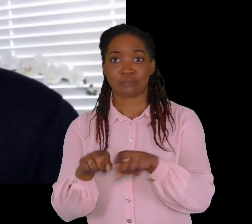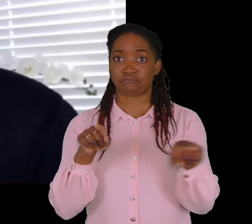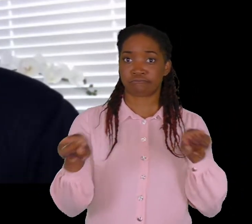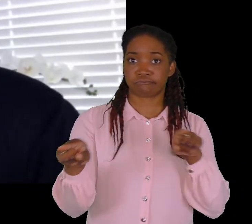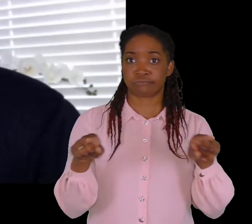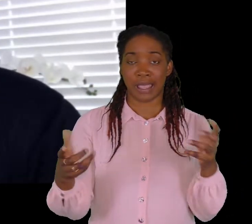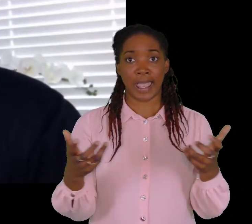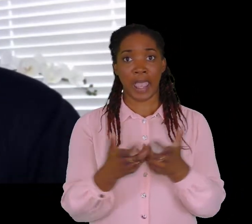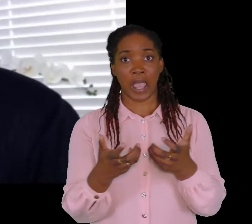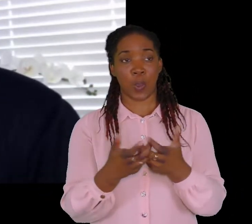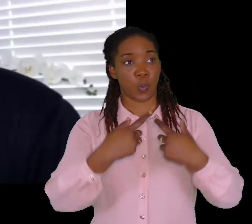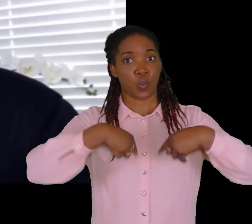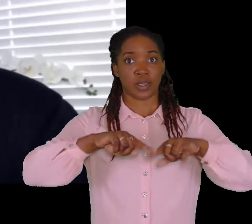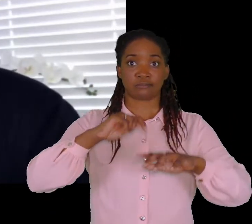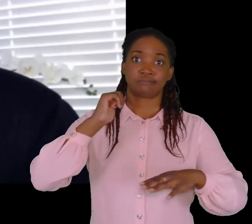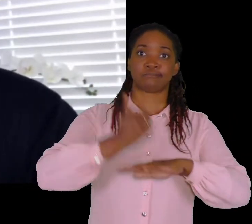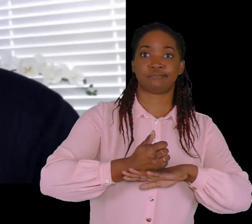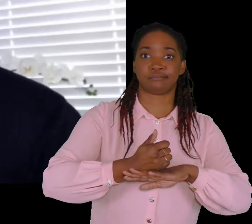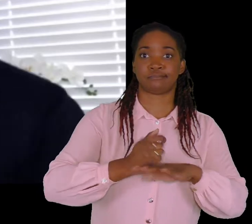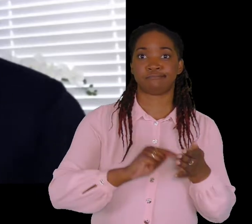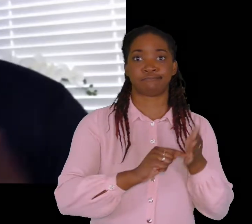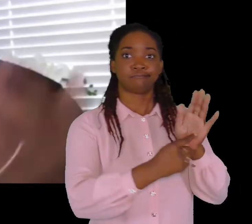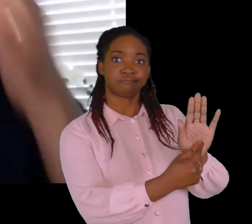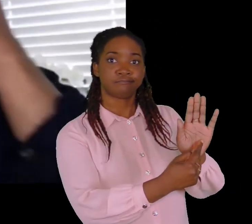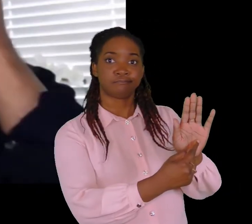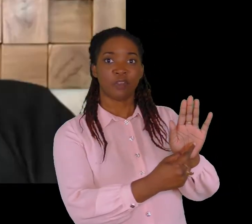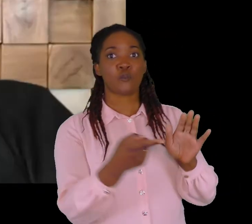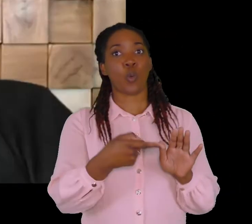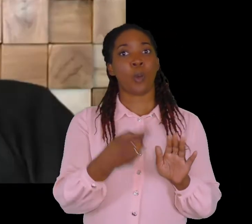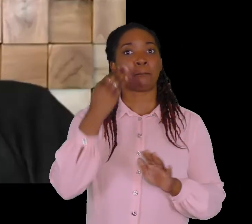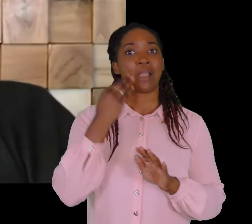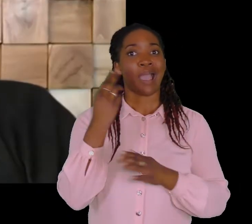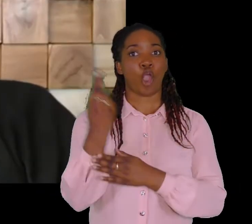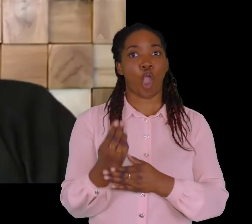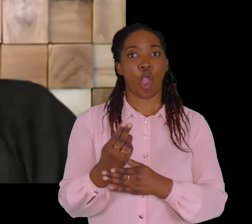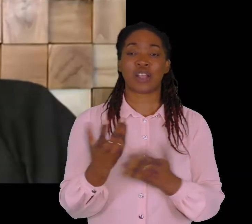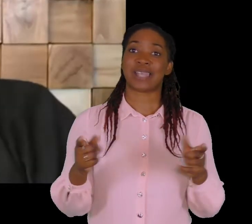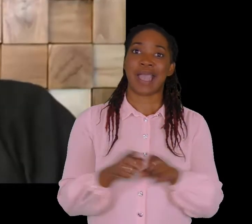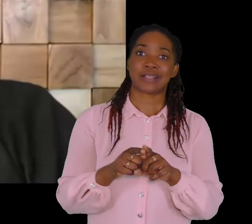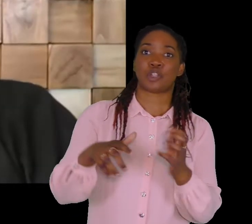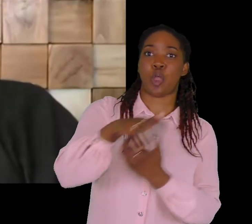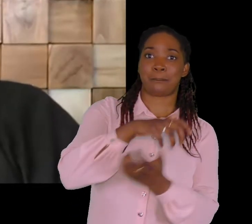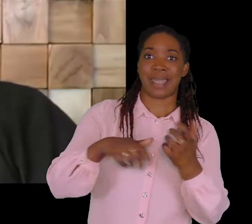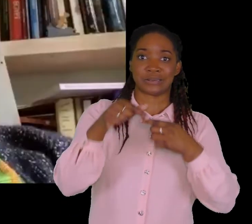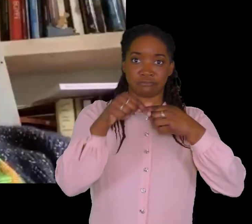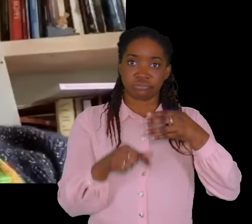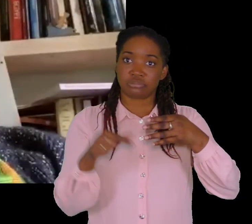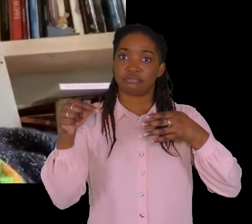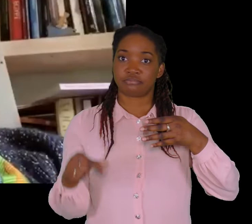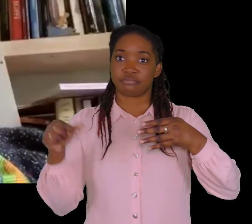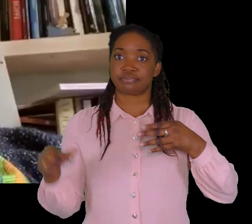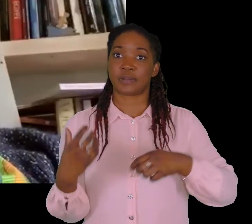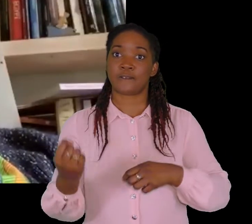or the staging of Black art and the complexities that it brought forth. Mm-hmm. I mean, with Brixton Art